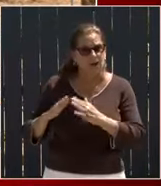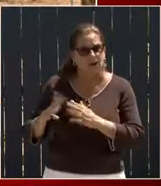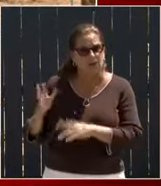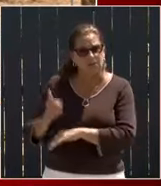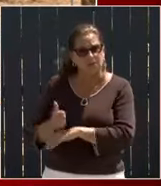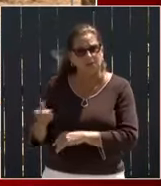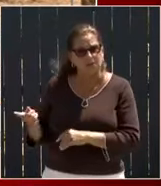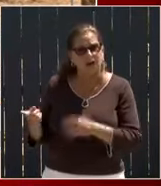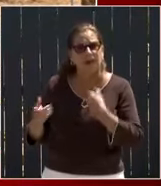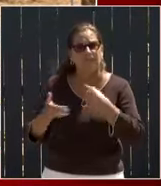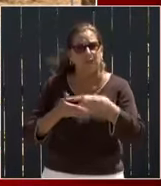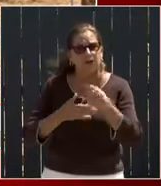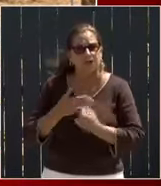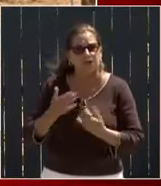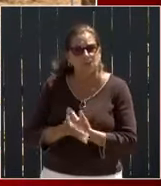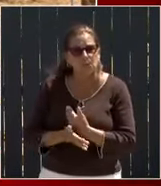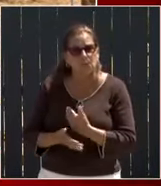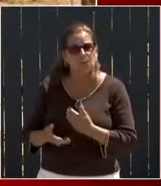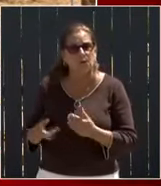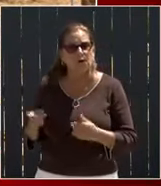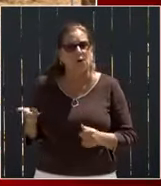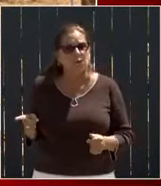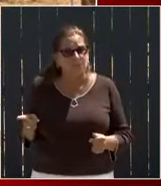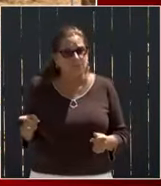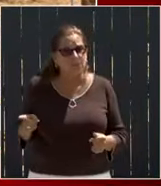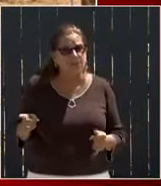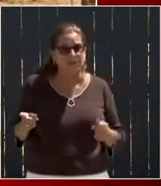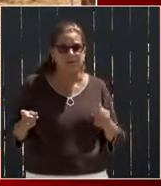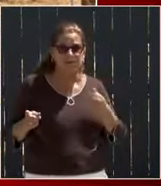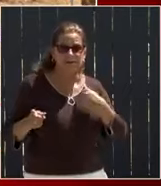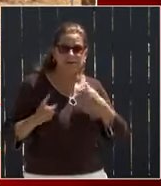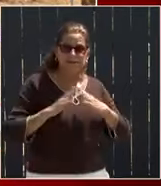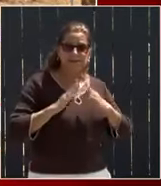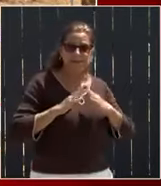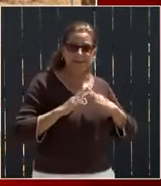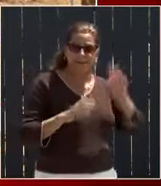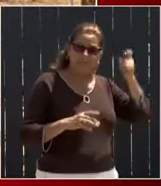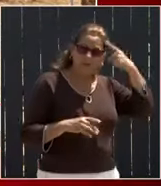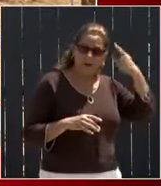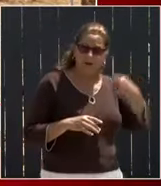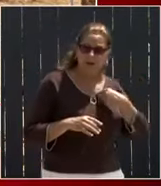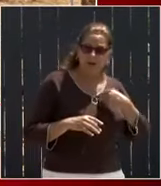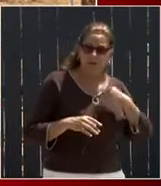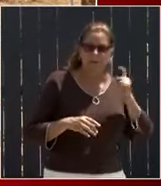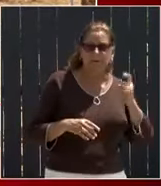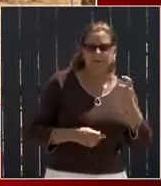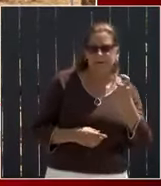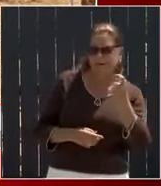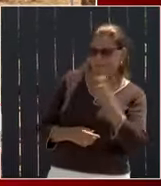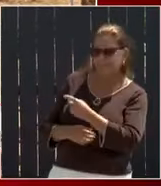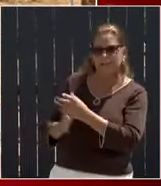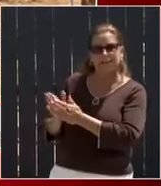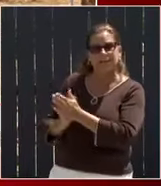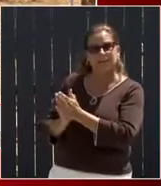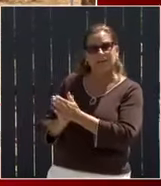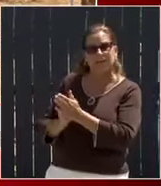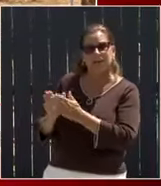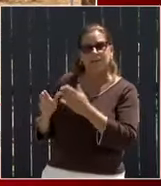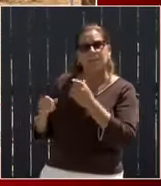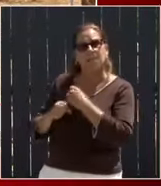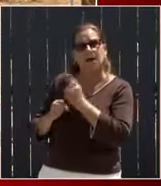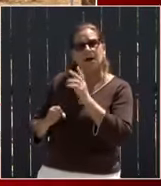that's a TIF, which we also got approved in Ward 7, whether that's incentives for the grocers, whether